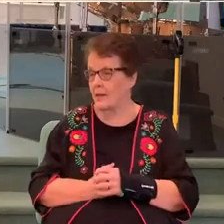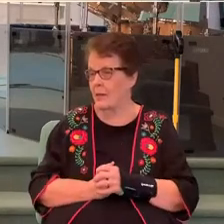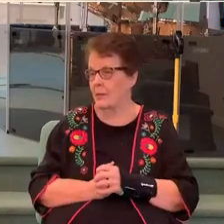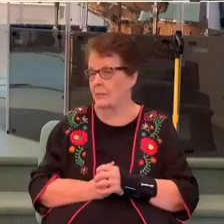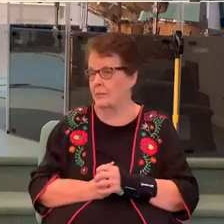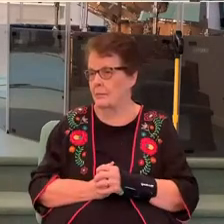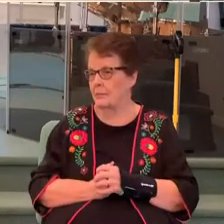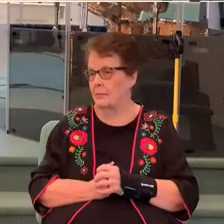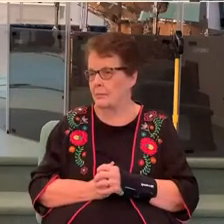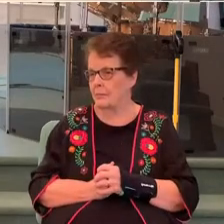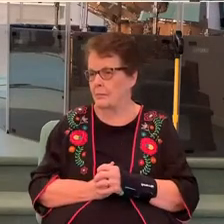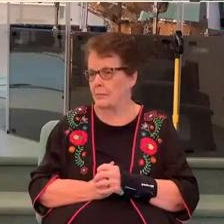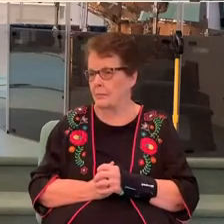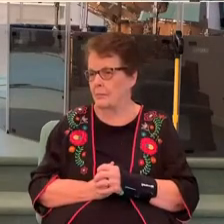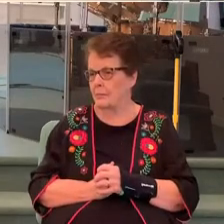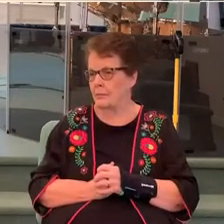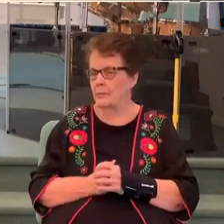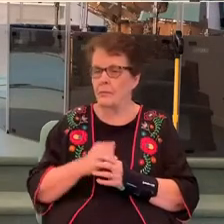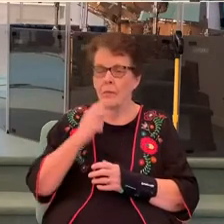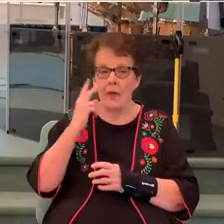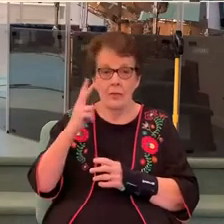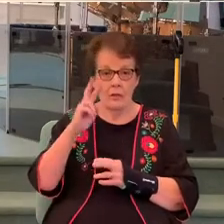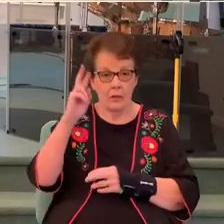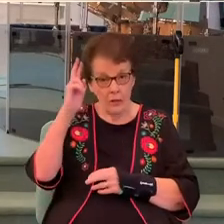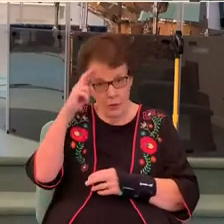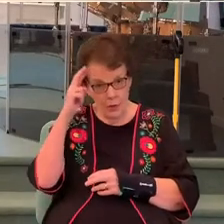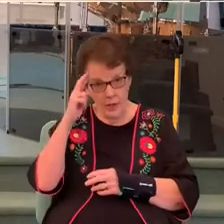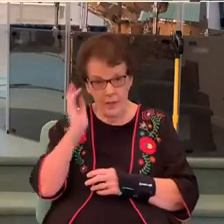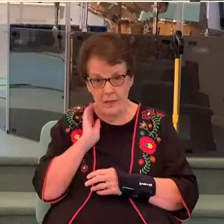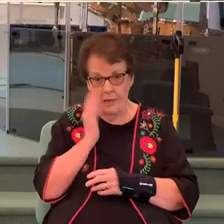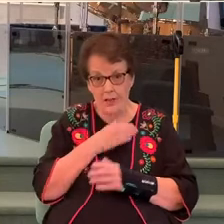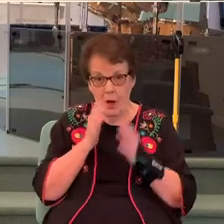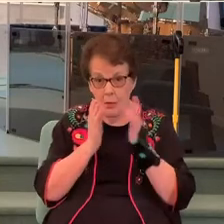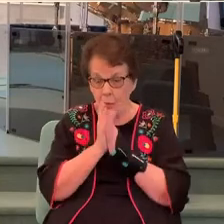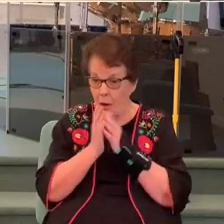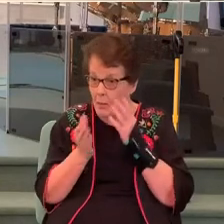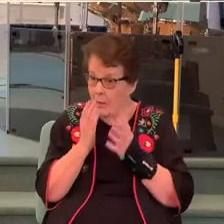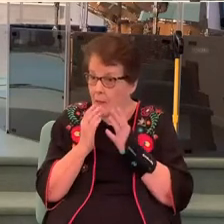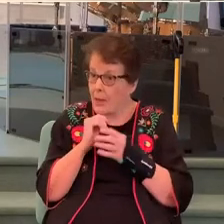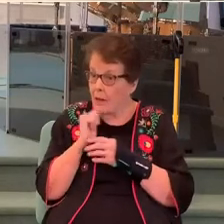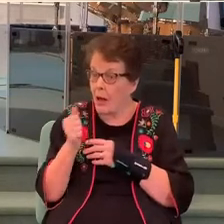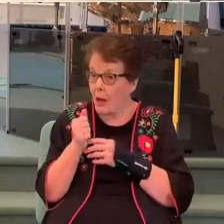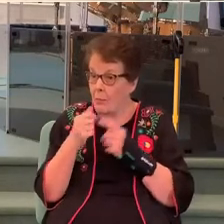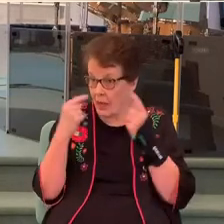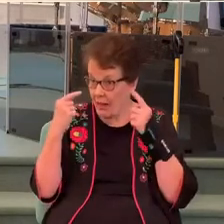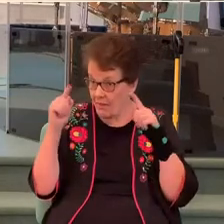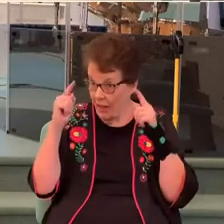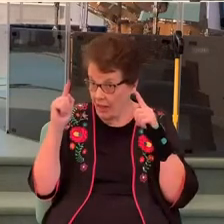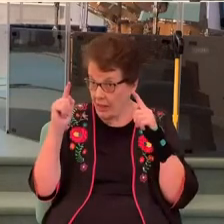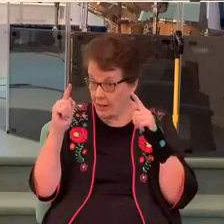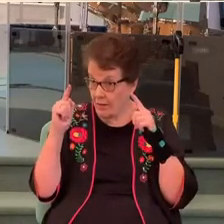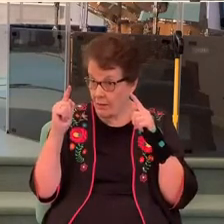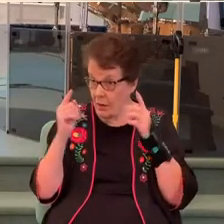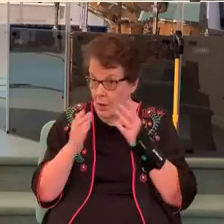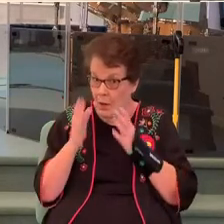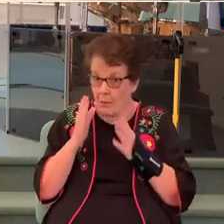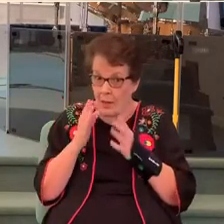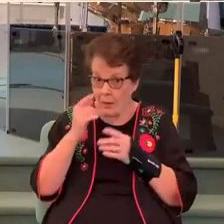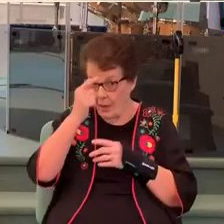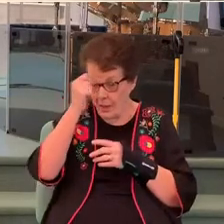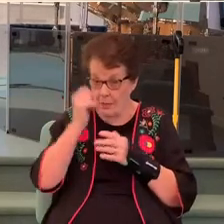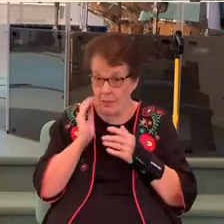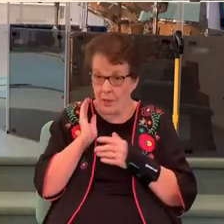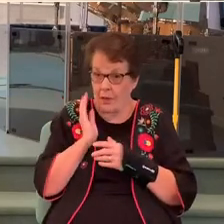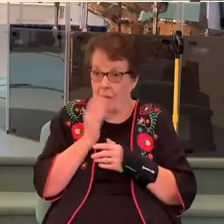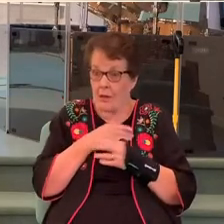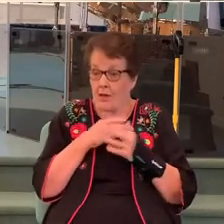But there's two reasons that our prayer might not be as effective as we want it to be. And it could be the condition of our heart. And it could be